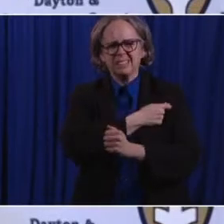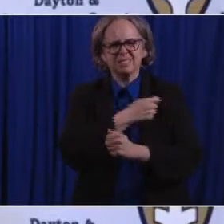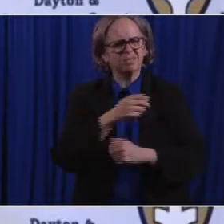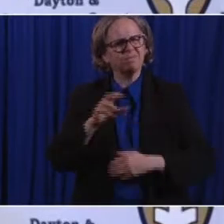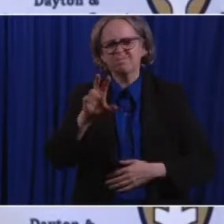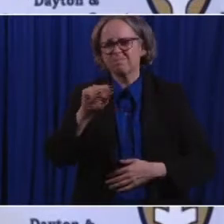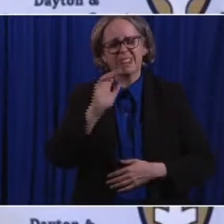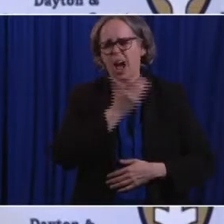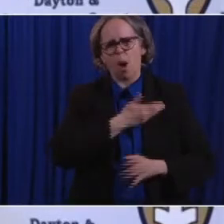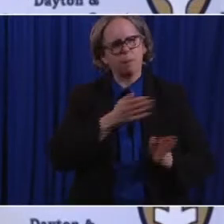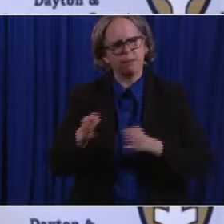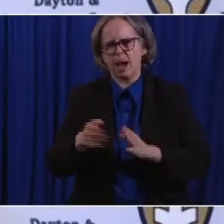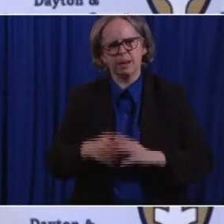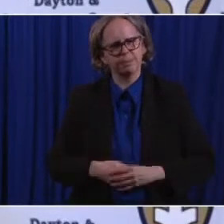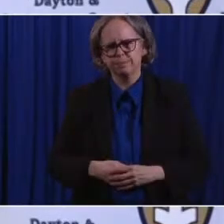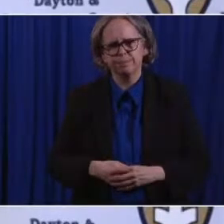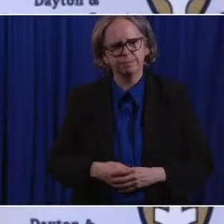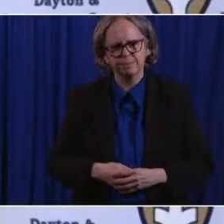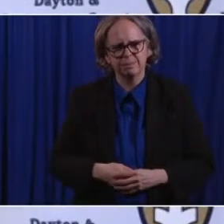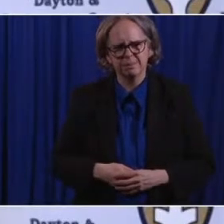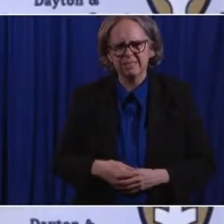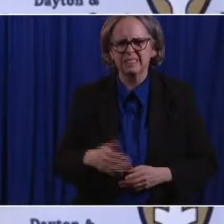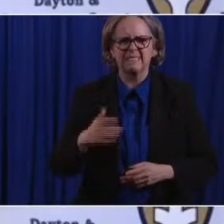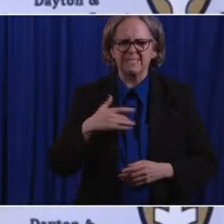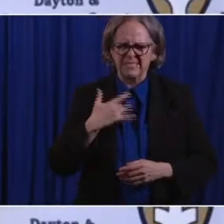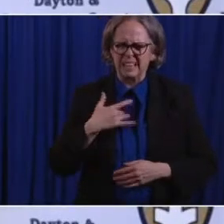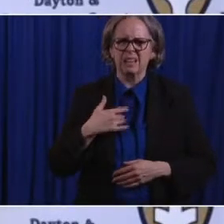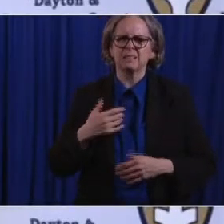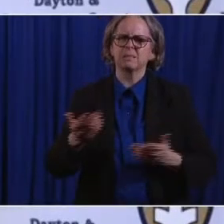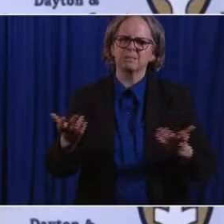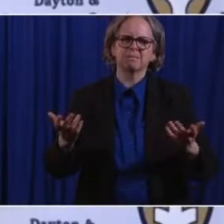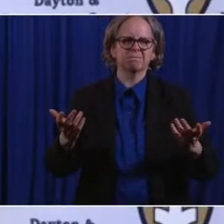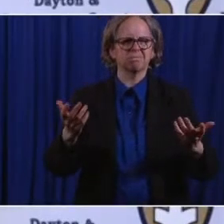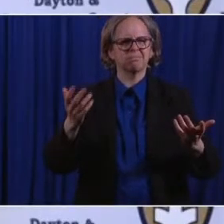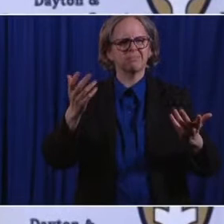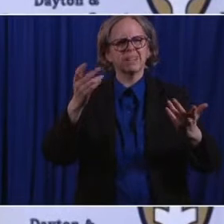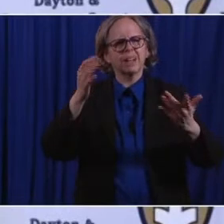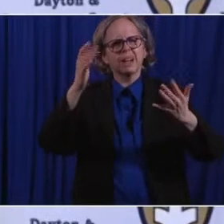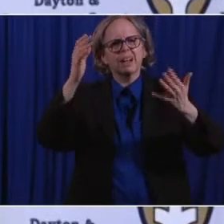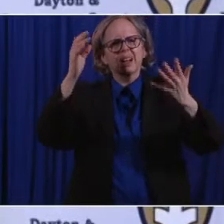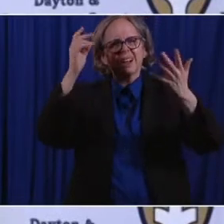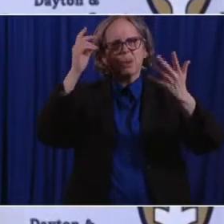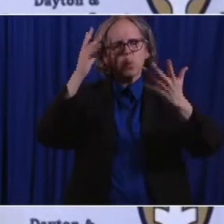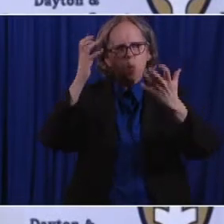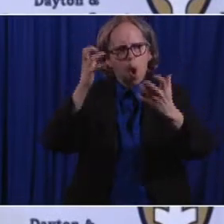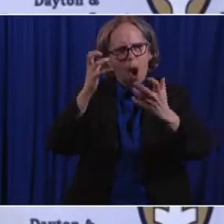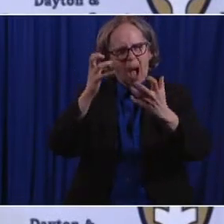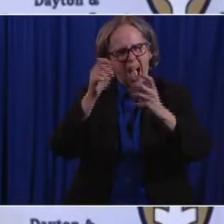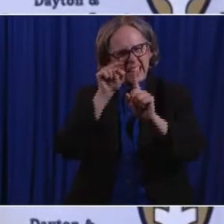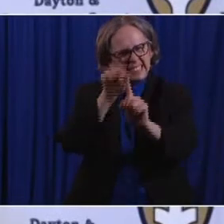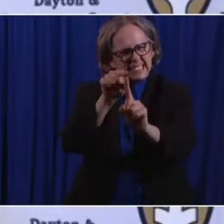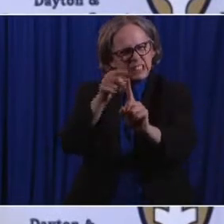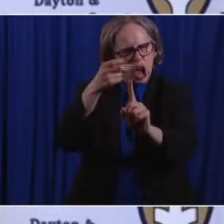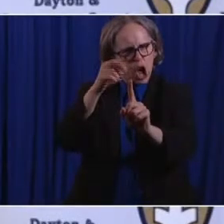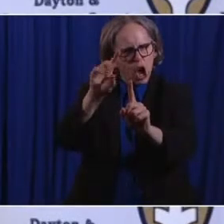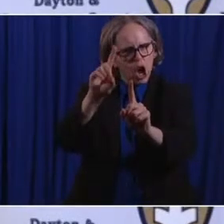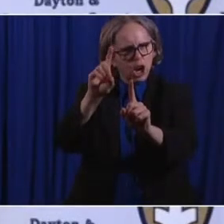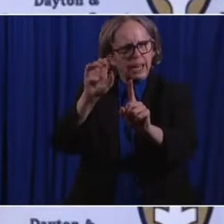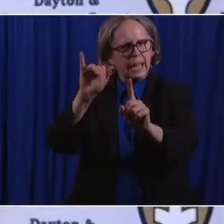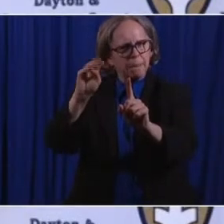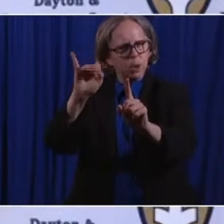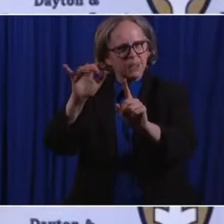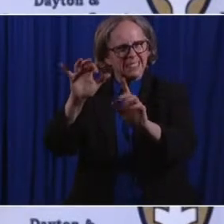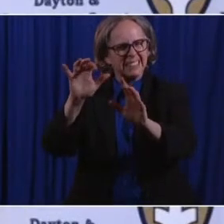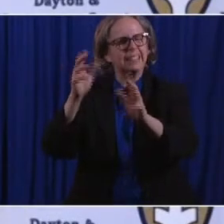go the way we're going. We think there is a pathway there. We're on the track. We're on the